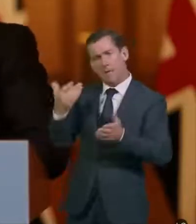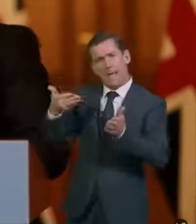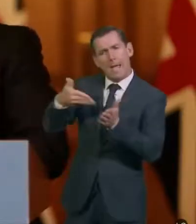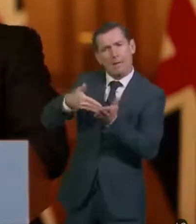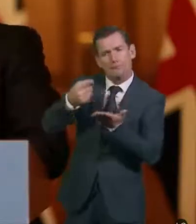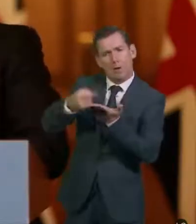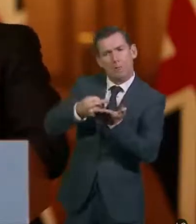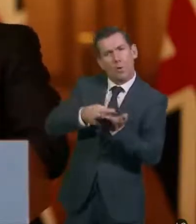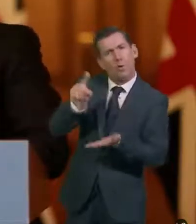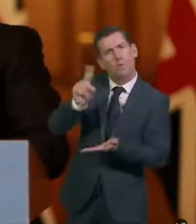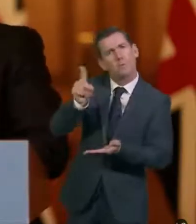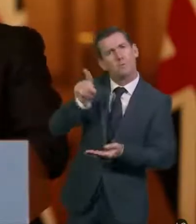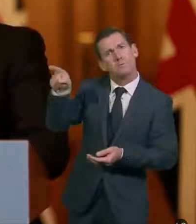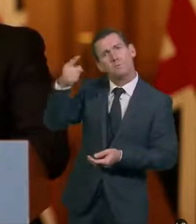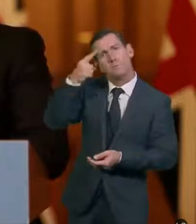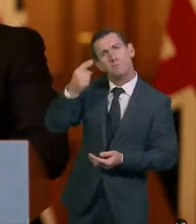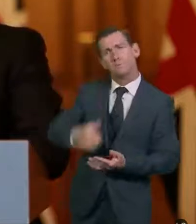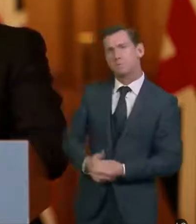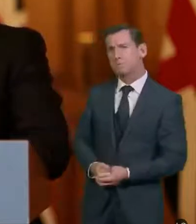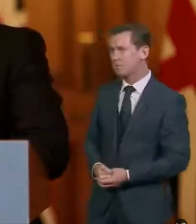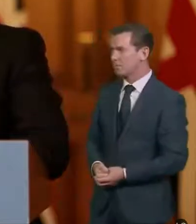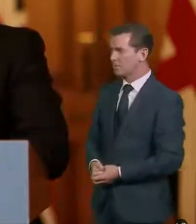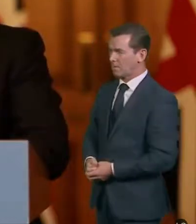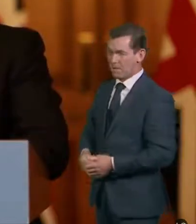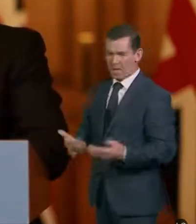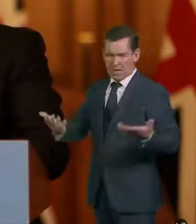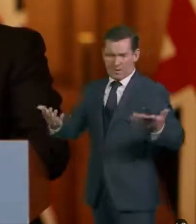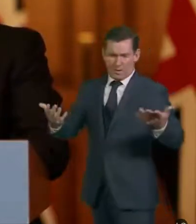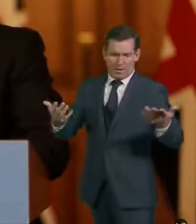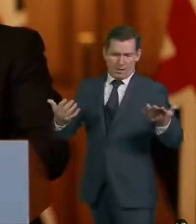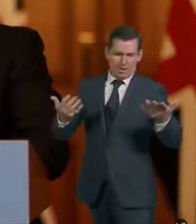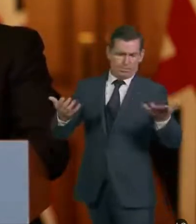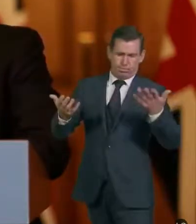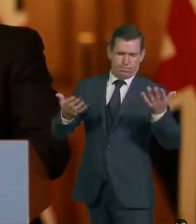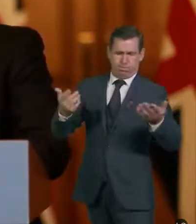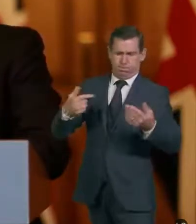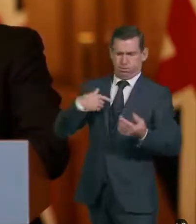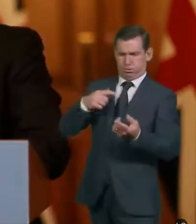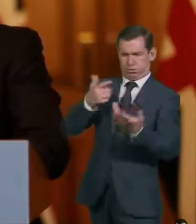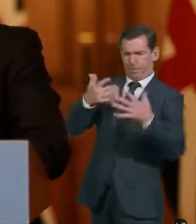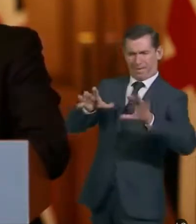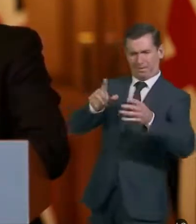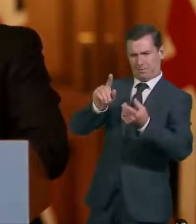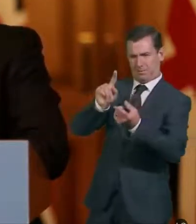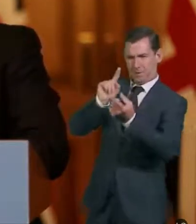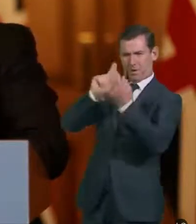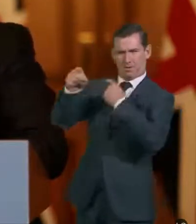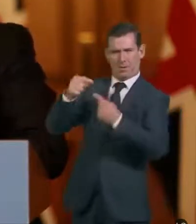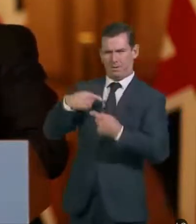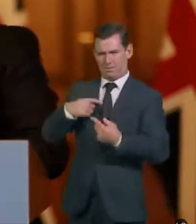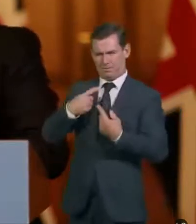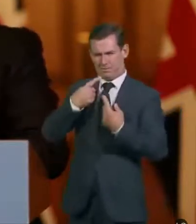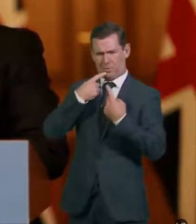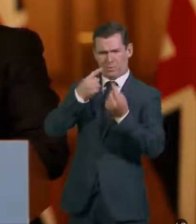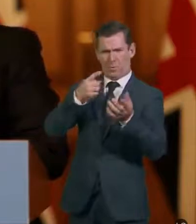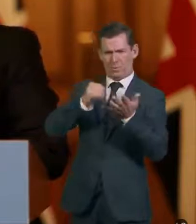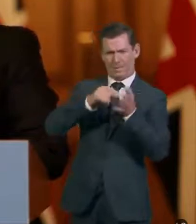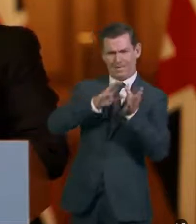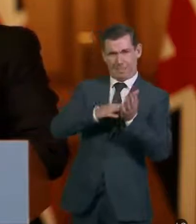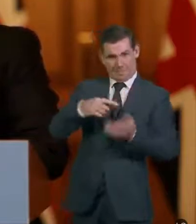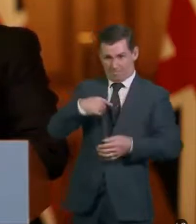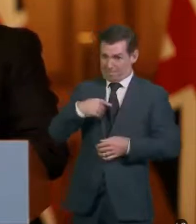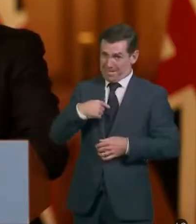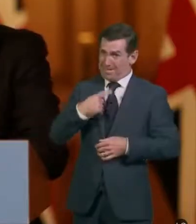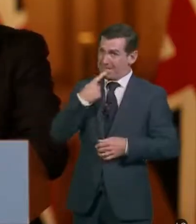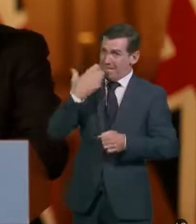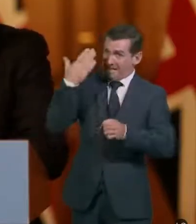Charlotte, as I said earlier on, and as I said in my answer just now to Sam, I rule nothing out. When you mentioned further measures